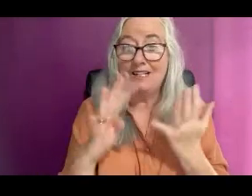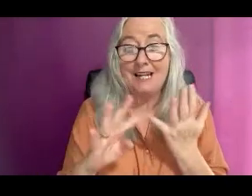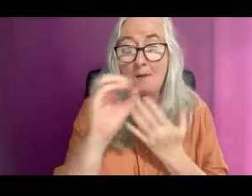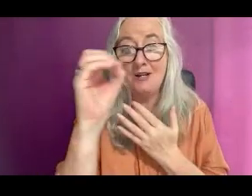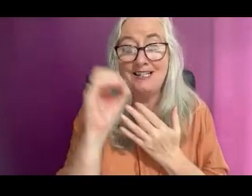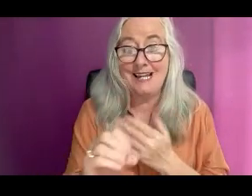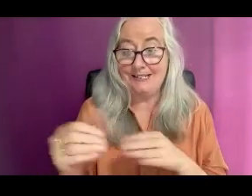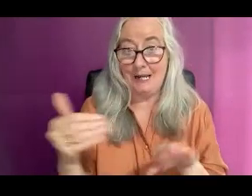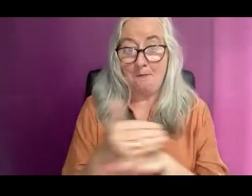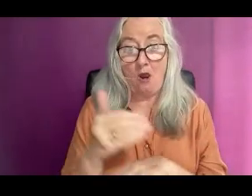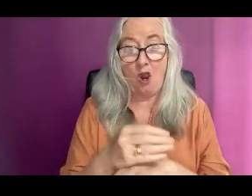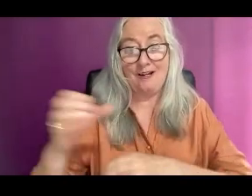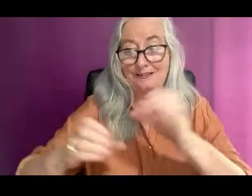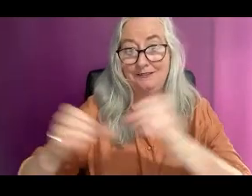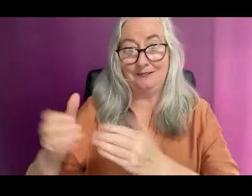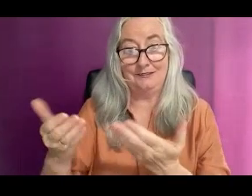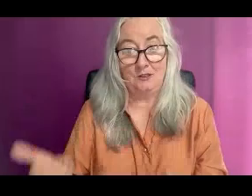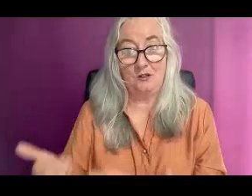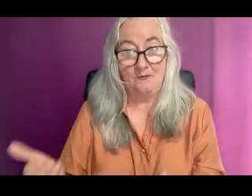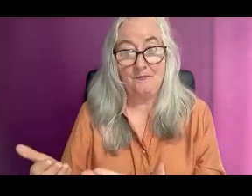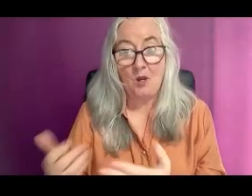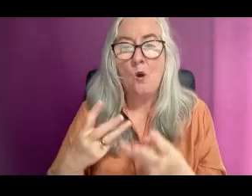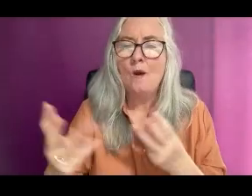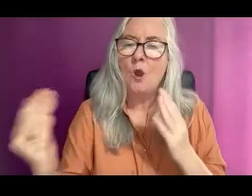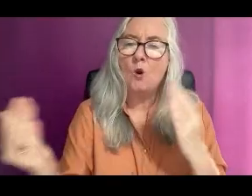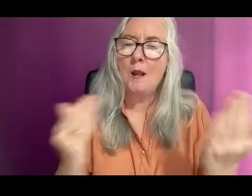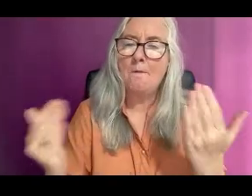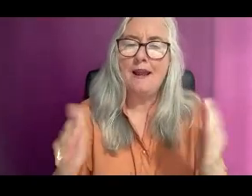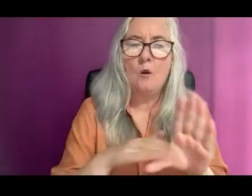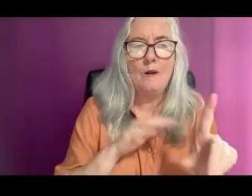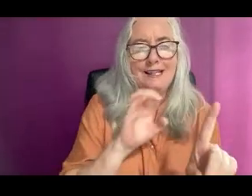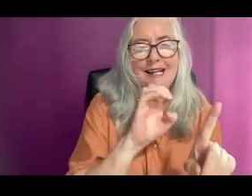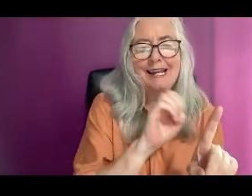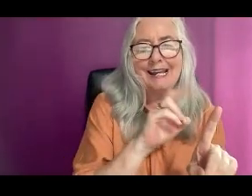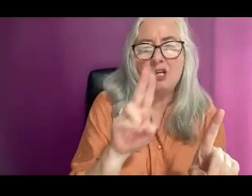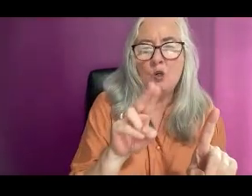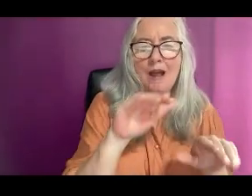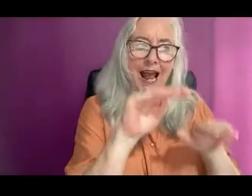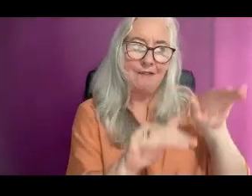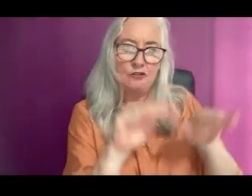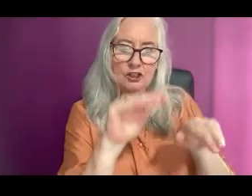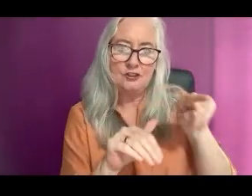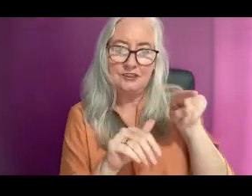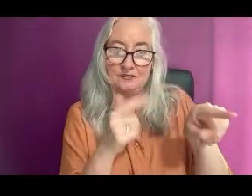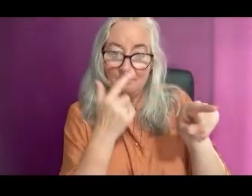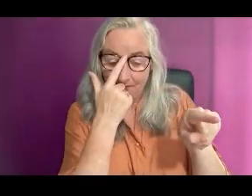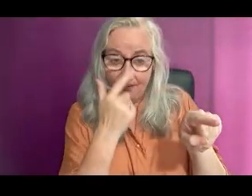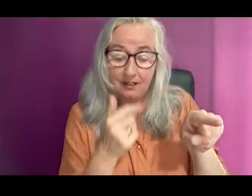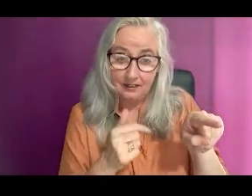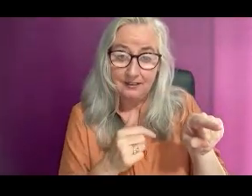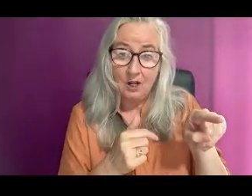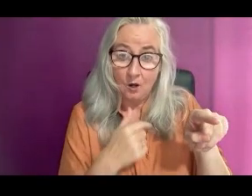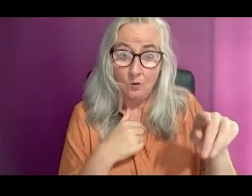employed currently. And when we compare it to the EU averages, we are in the